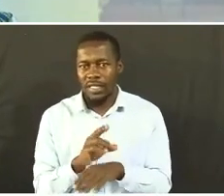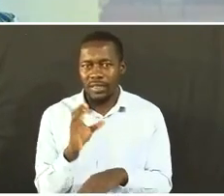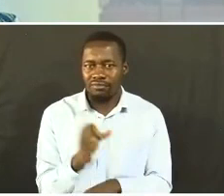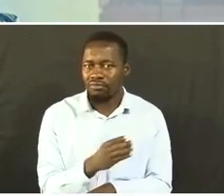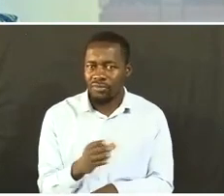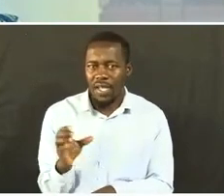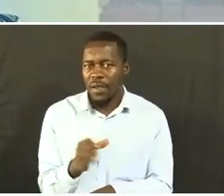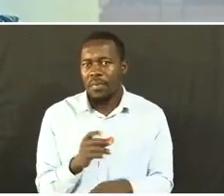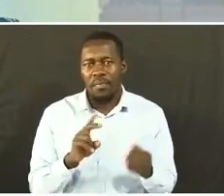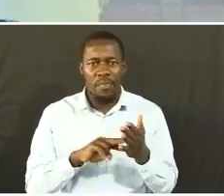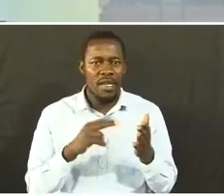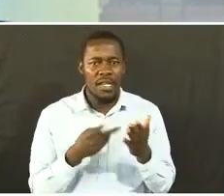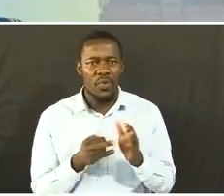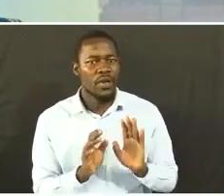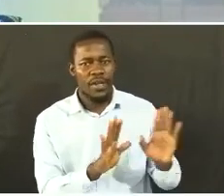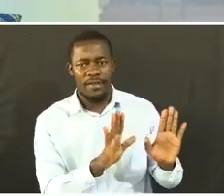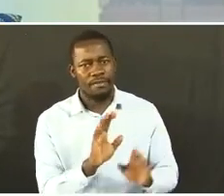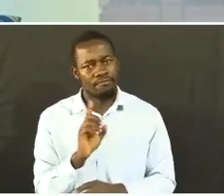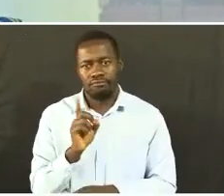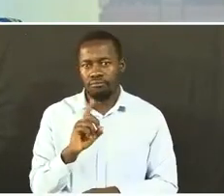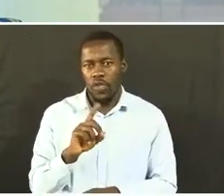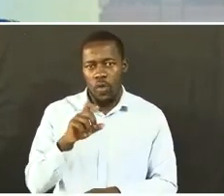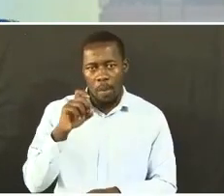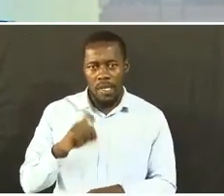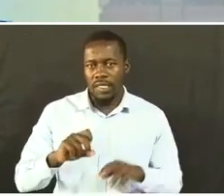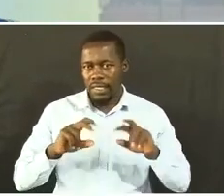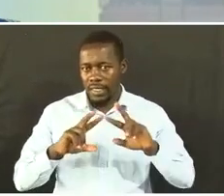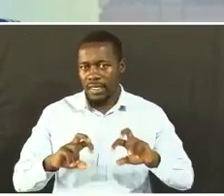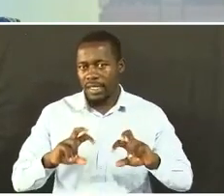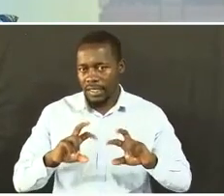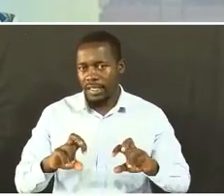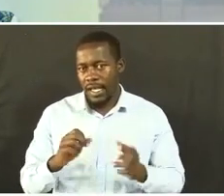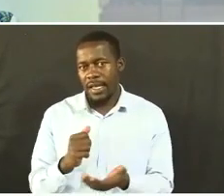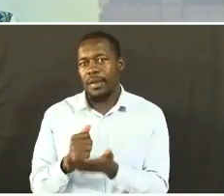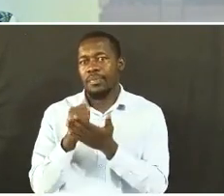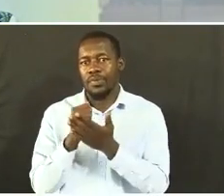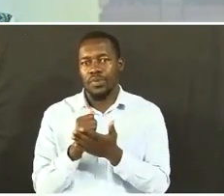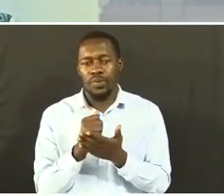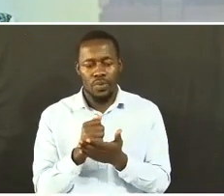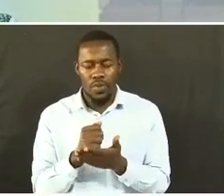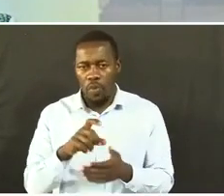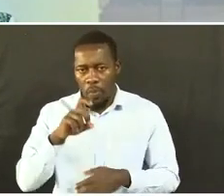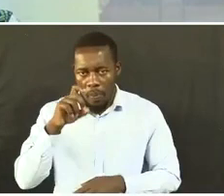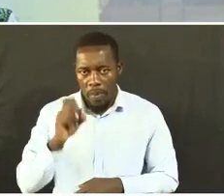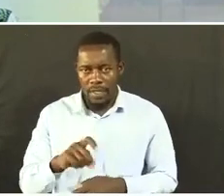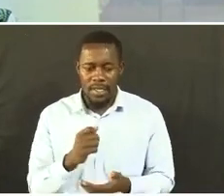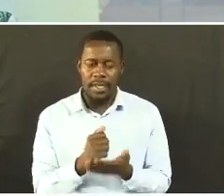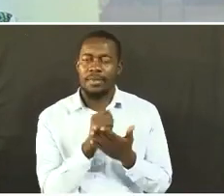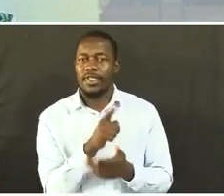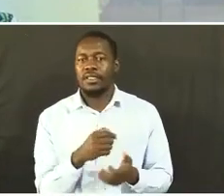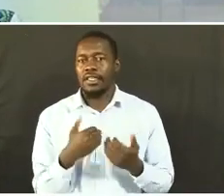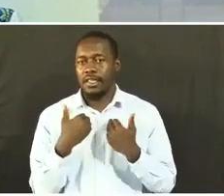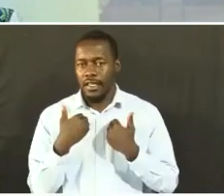it is the end of life. There is room for the person to be rehabilitated and to be able to have a meaningful